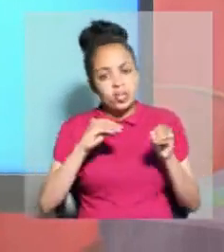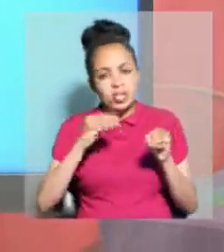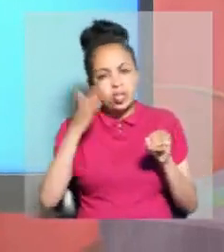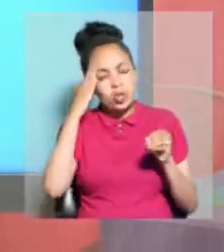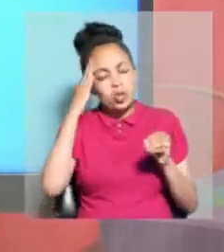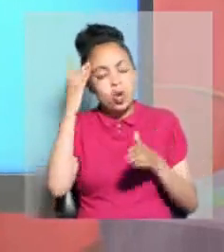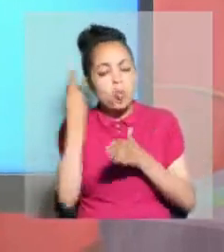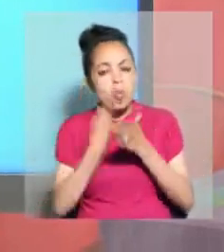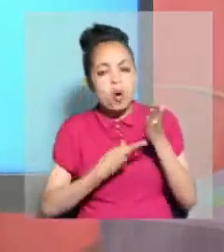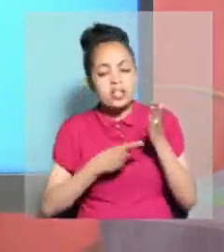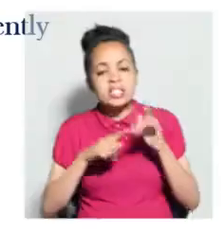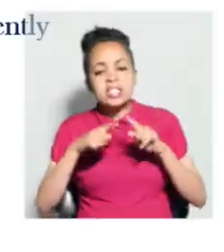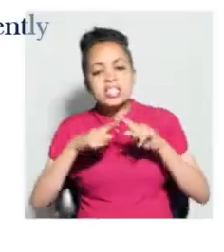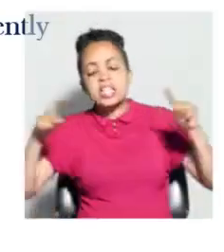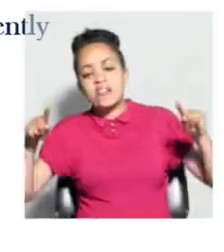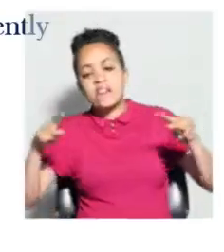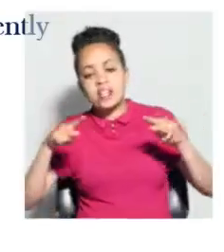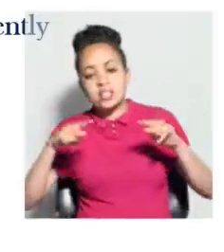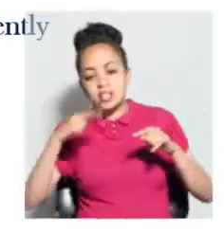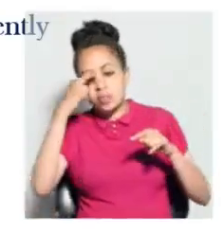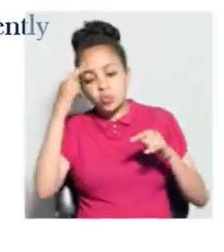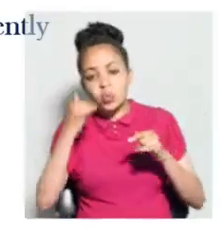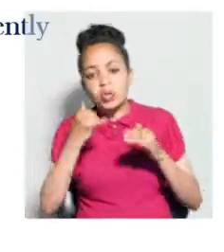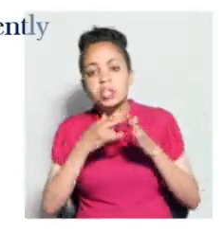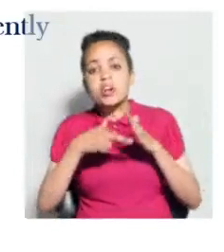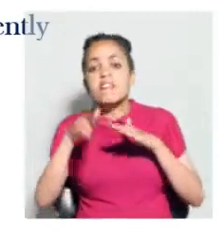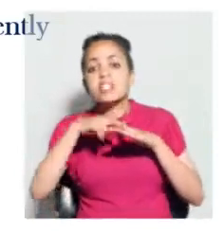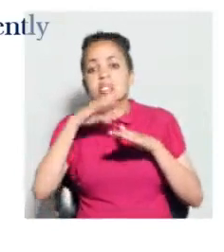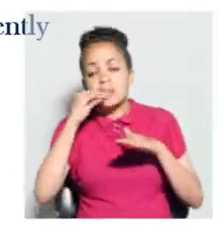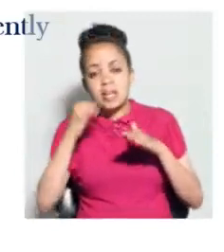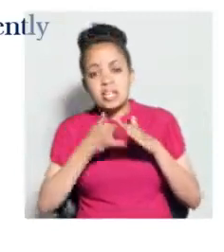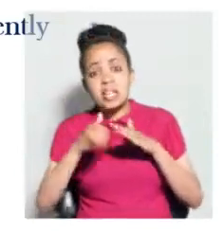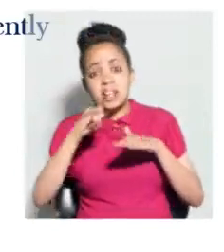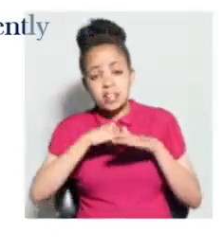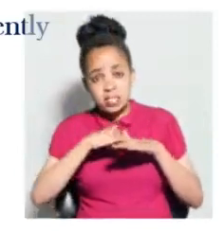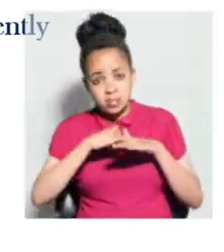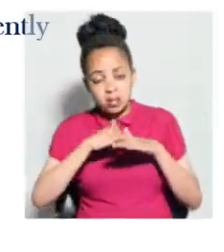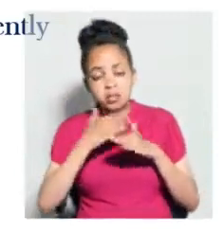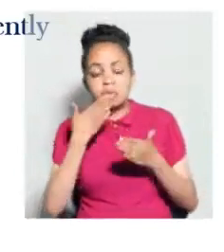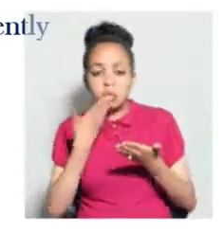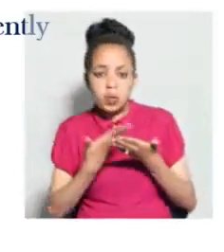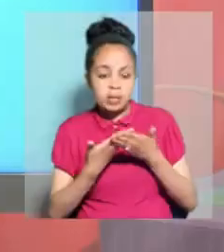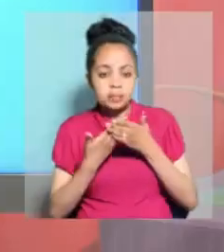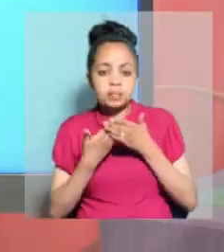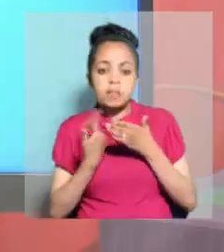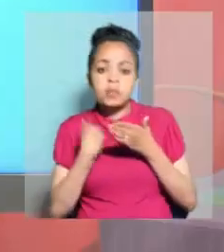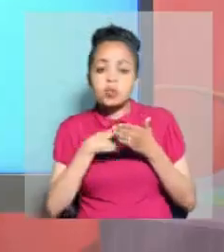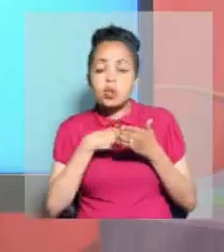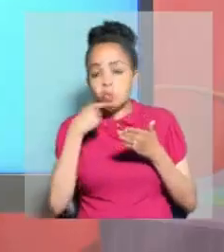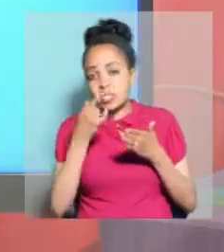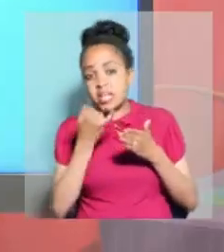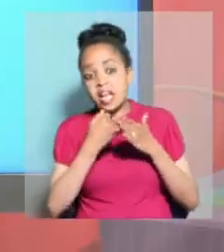do you know what by means the difference between reversible and an irreversible inhibitor? Well, when we